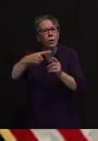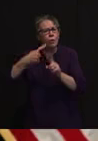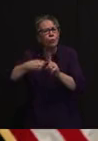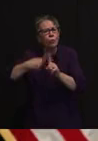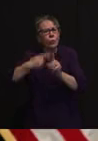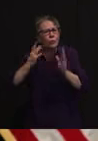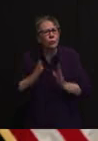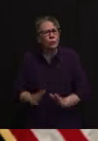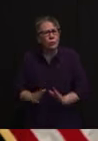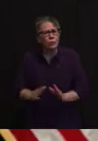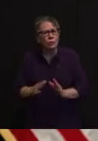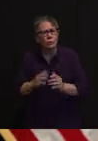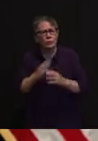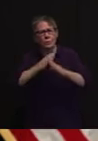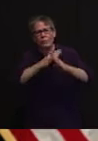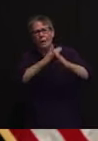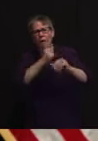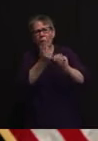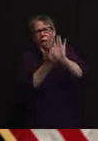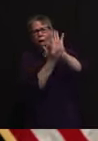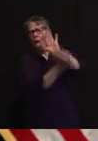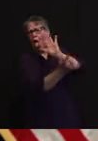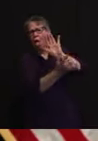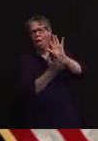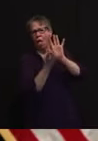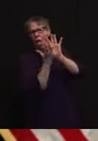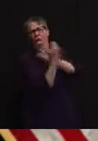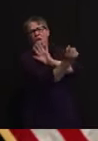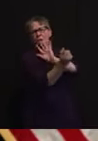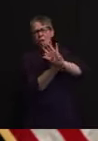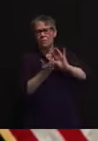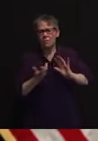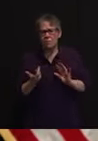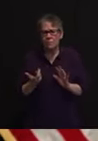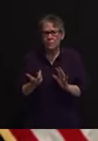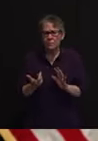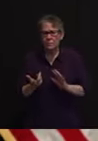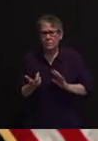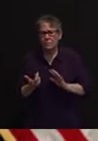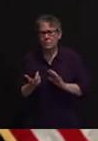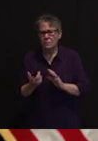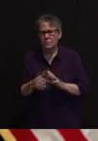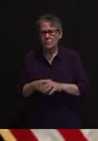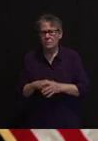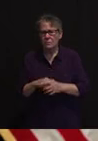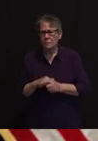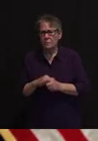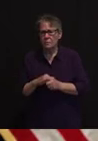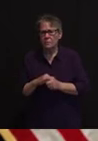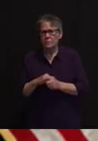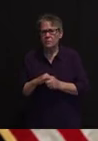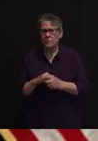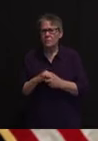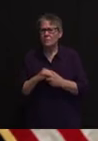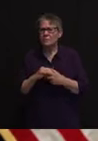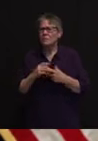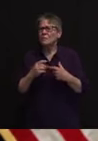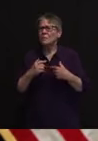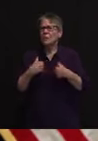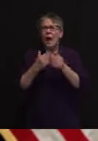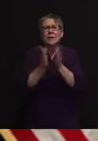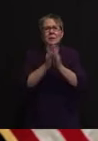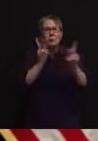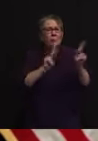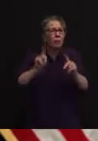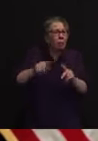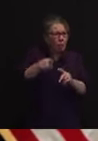come forward with their specific situation. As it relates to drug shortages, obviously Judy should handle that.